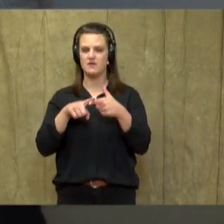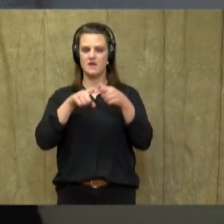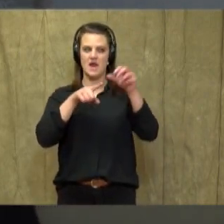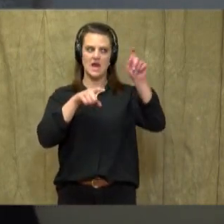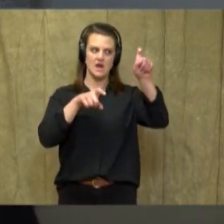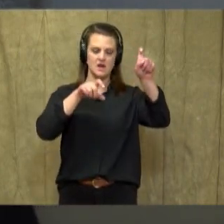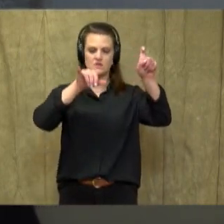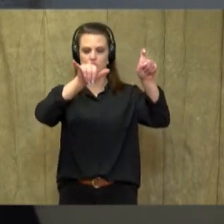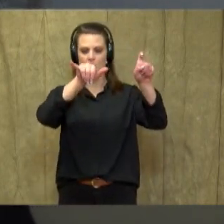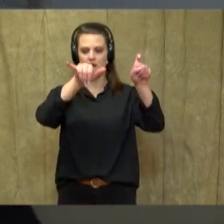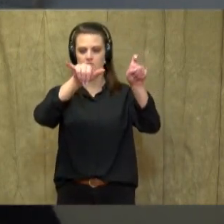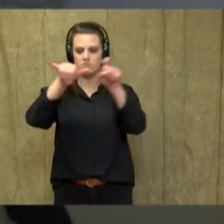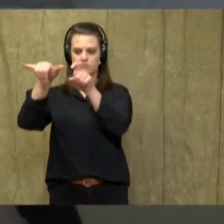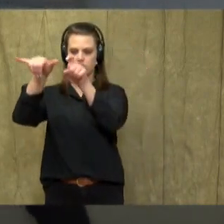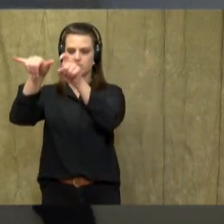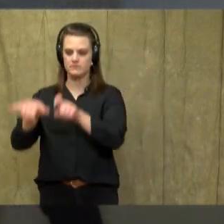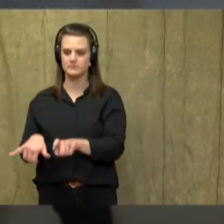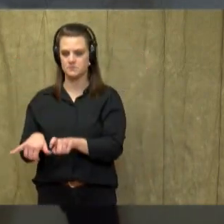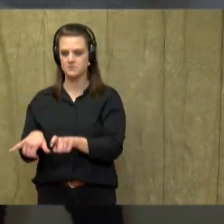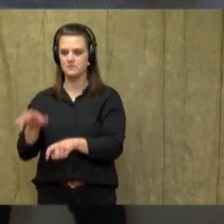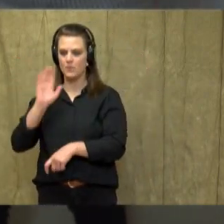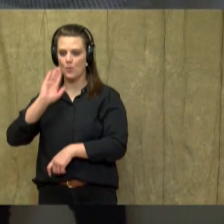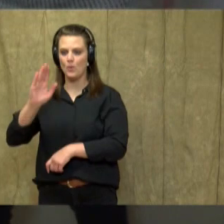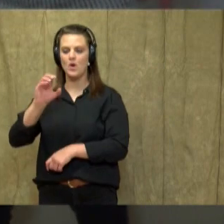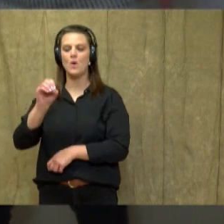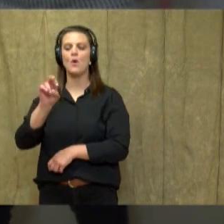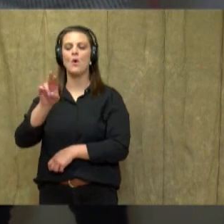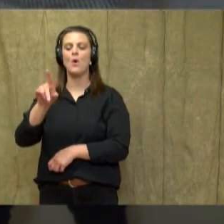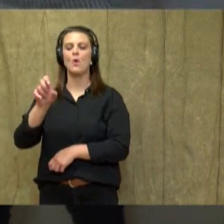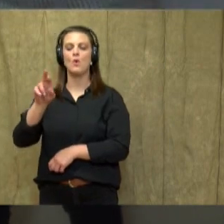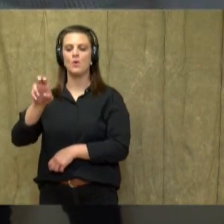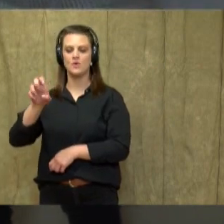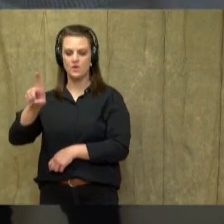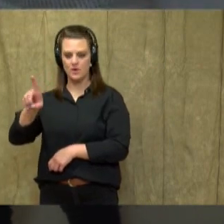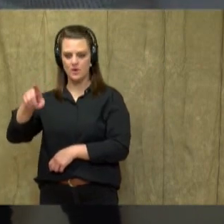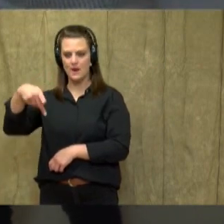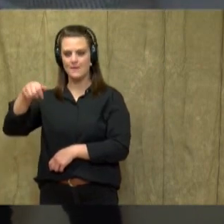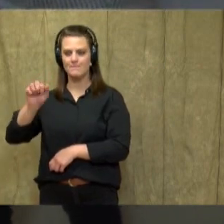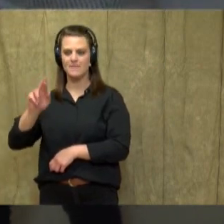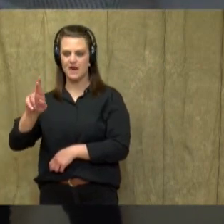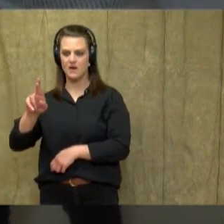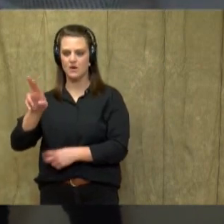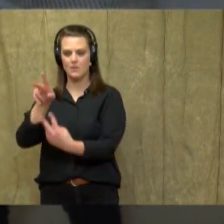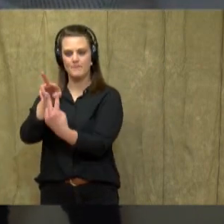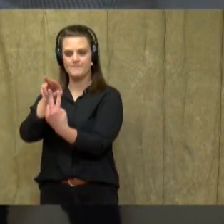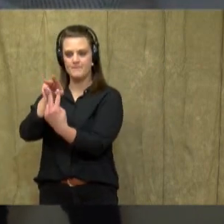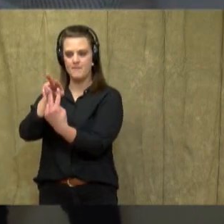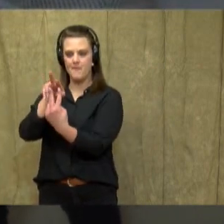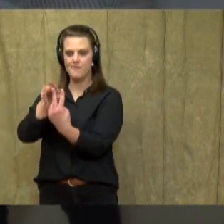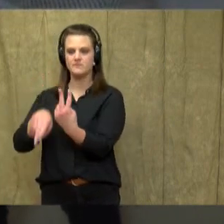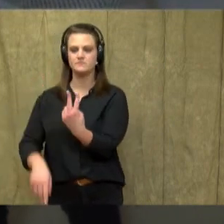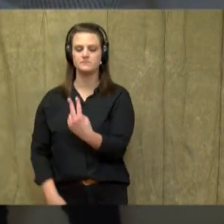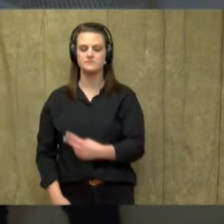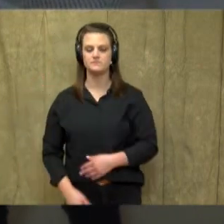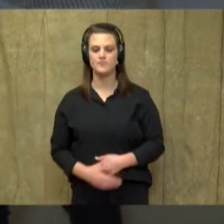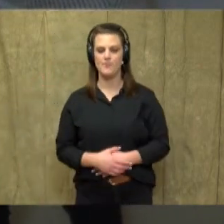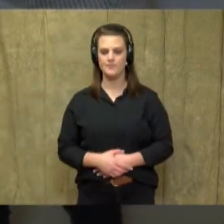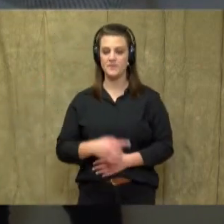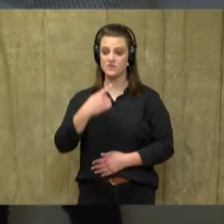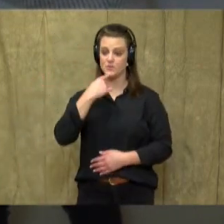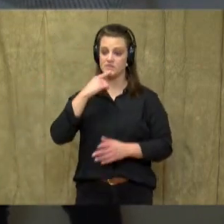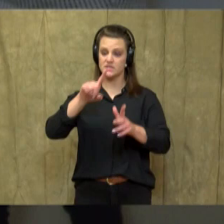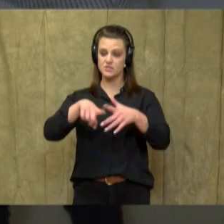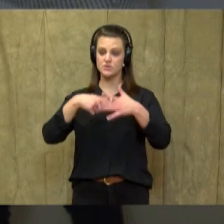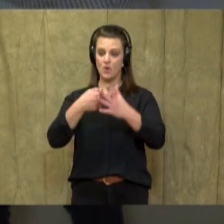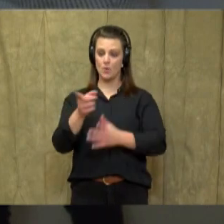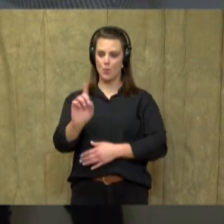those patterns together to make an ordered pair. All right, it says we have to start